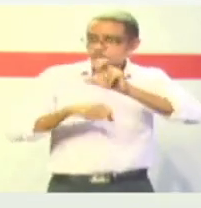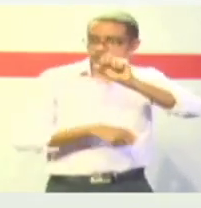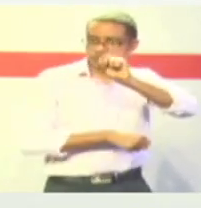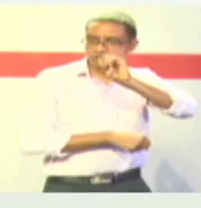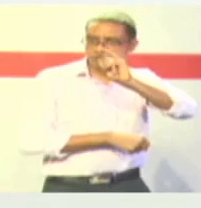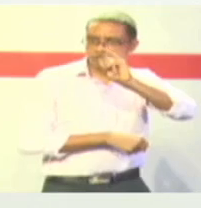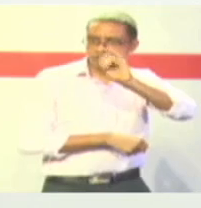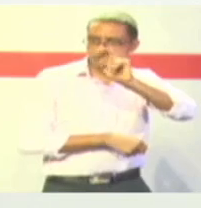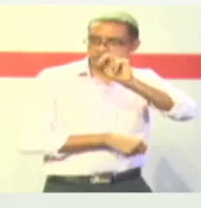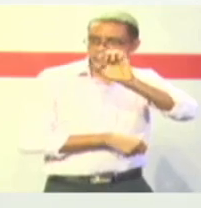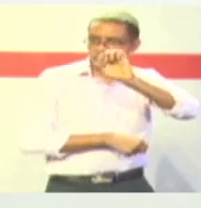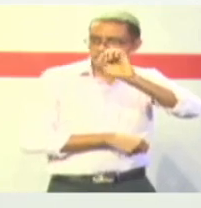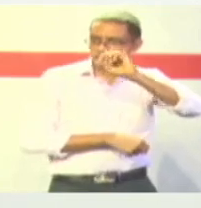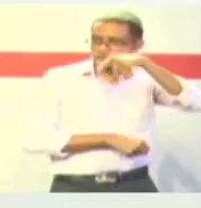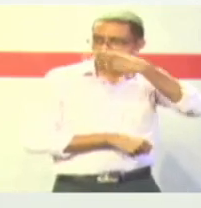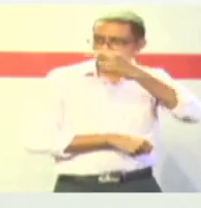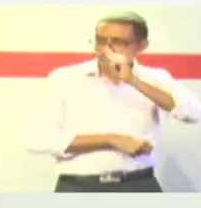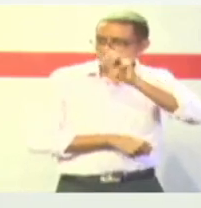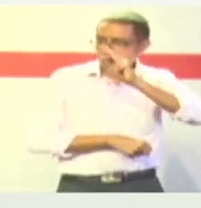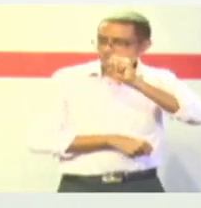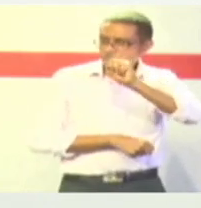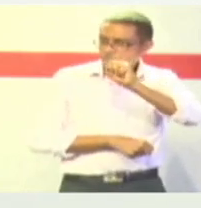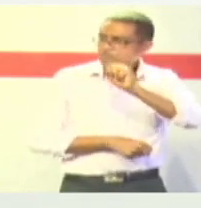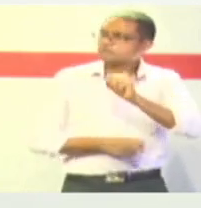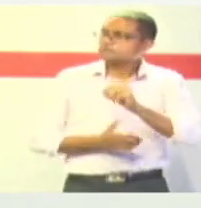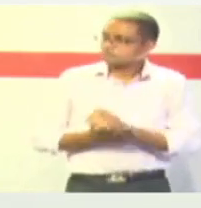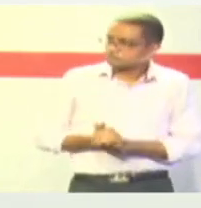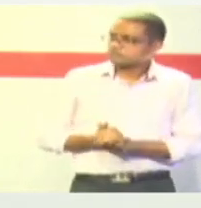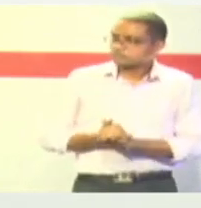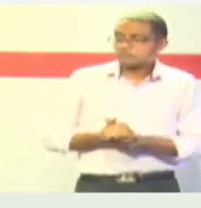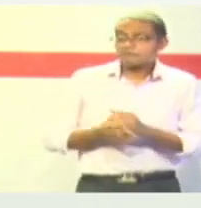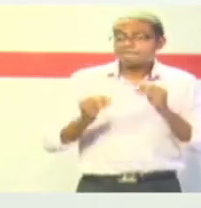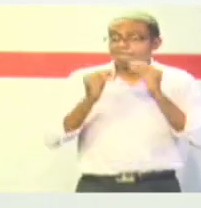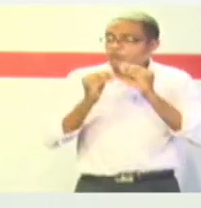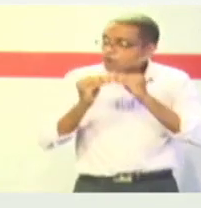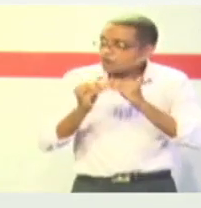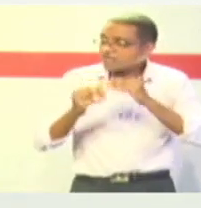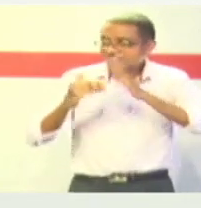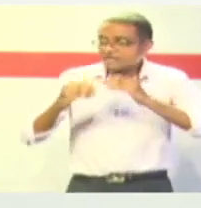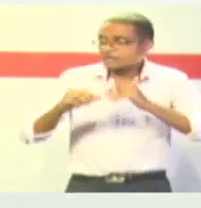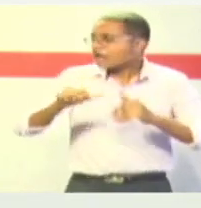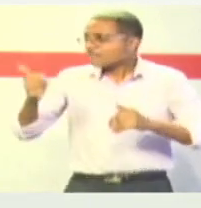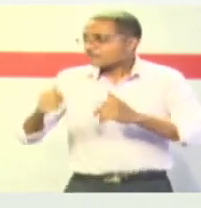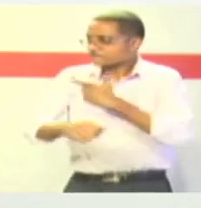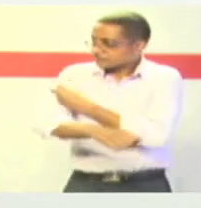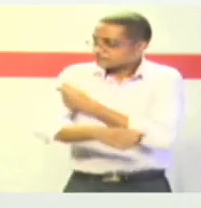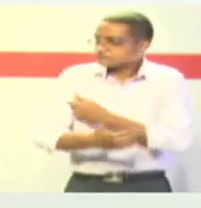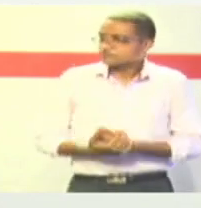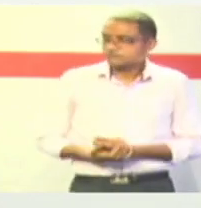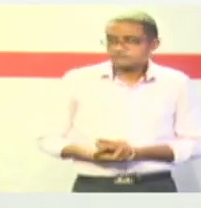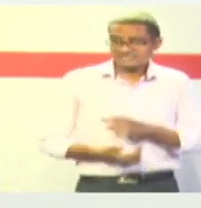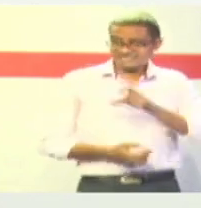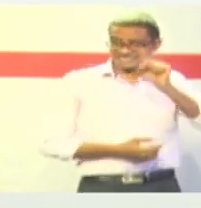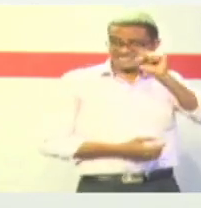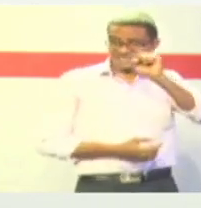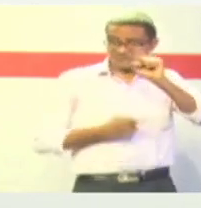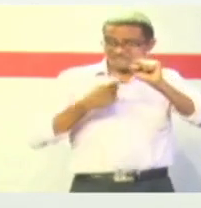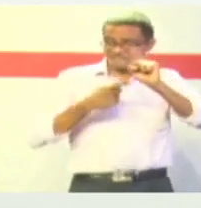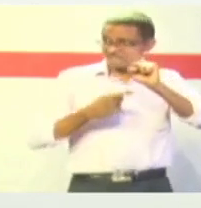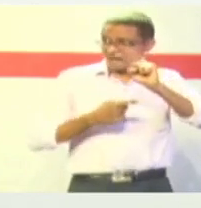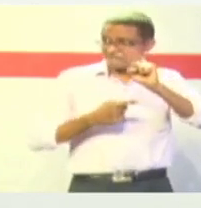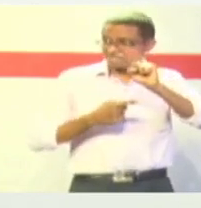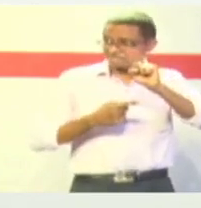vaccine. Much more significant in terms of a percent than any other vaccine. So you basically have